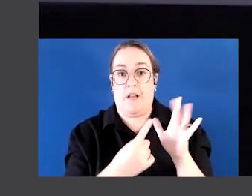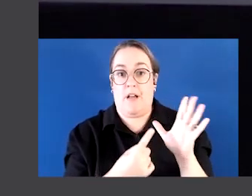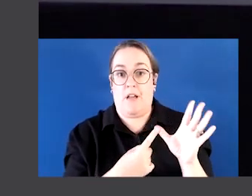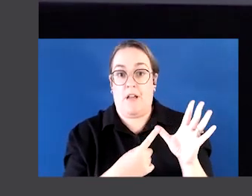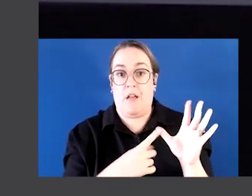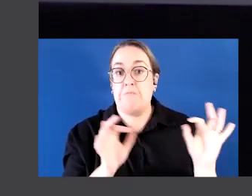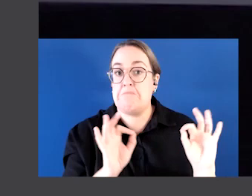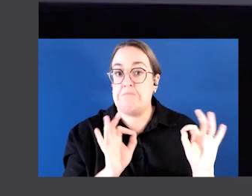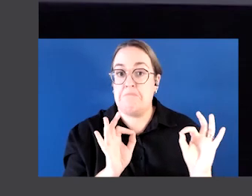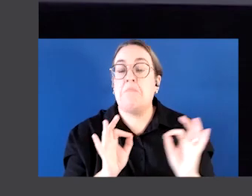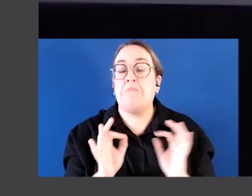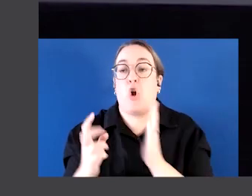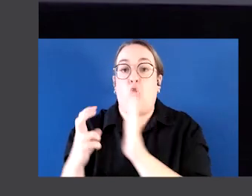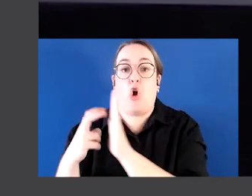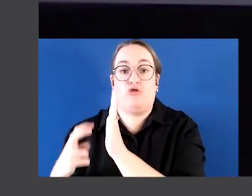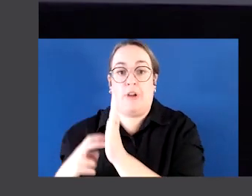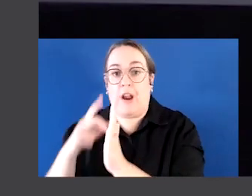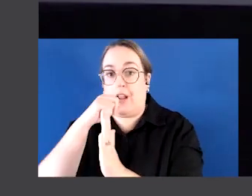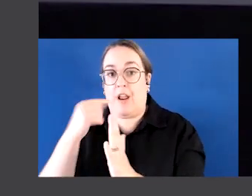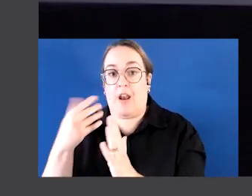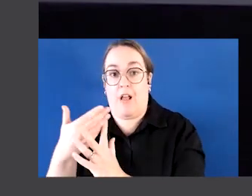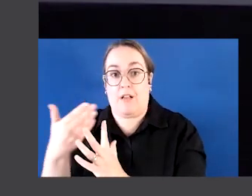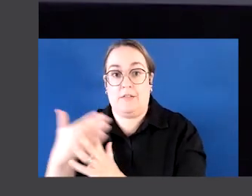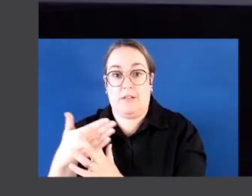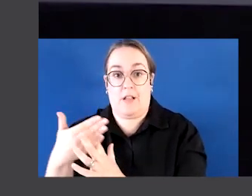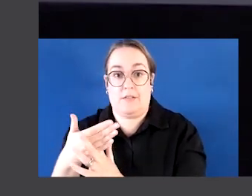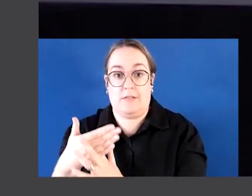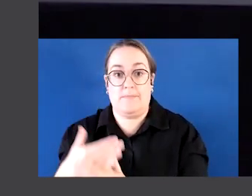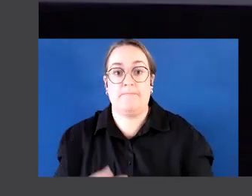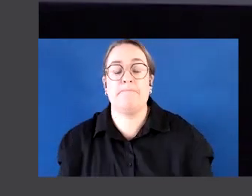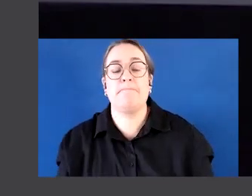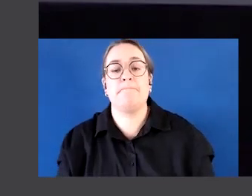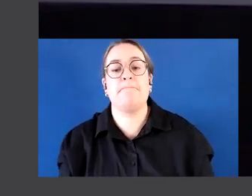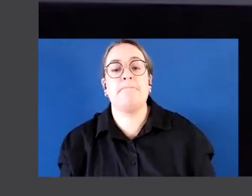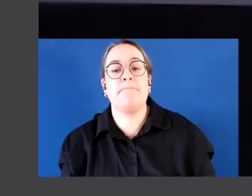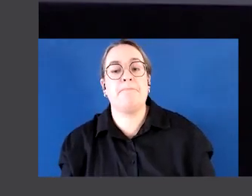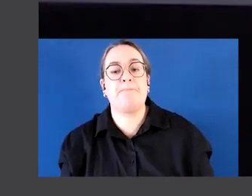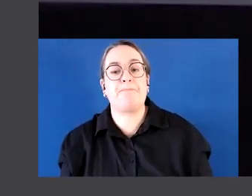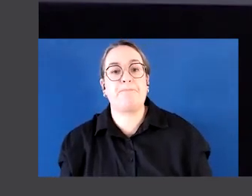MTIA employees. Yeah. No, that's an interesting point. Mm. Yeah. Thank you.